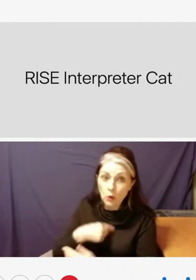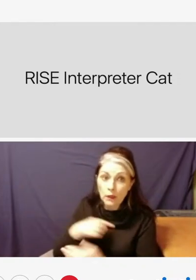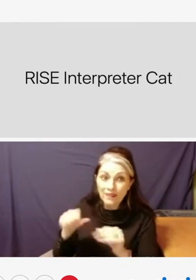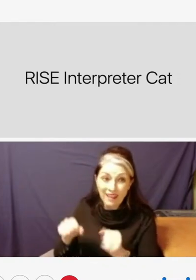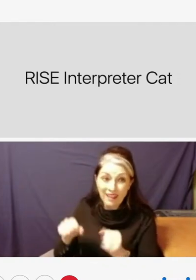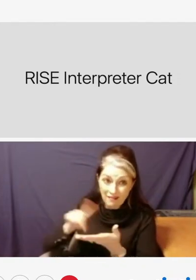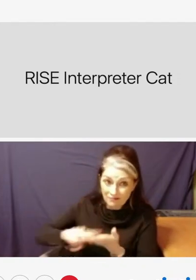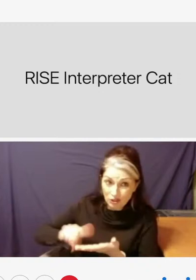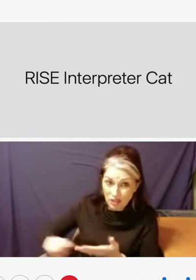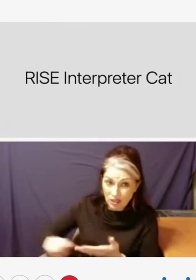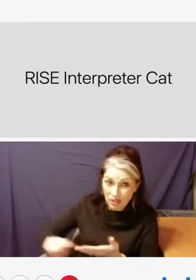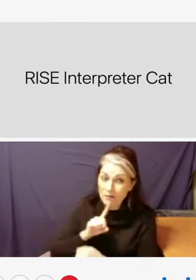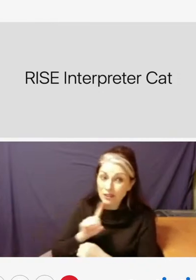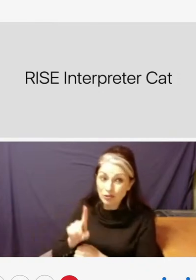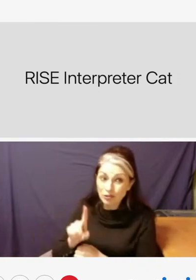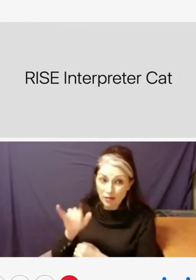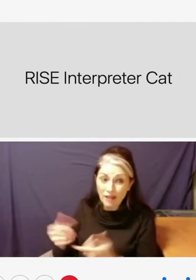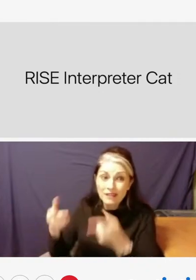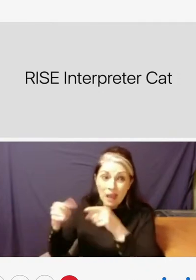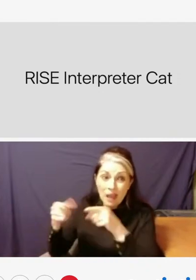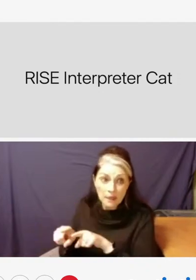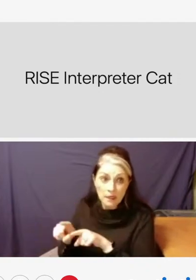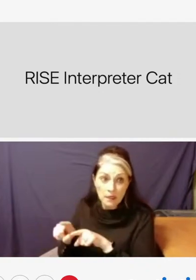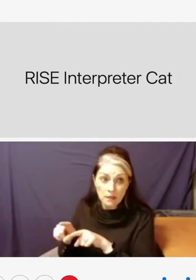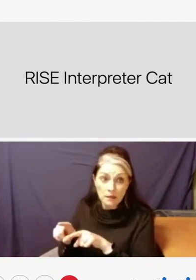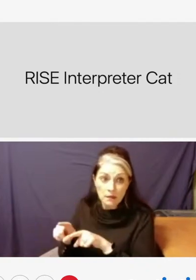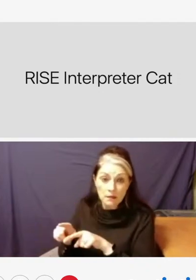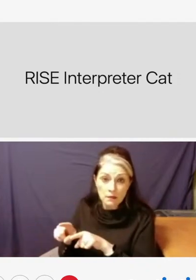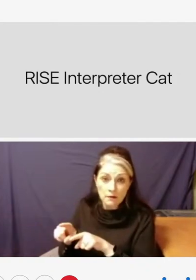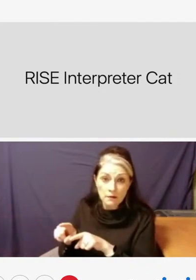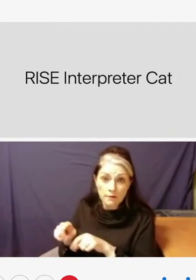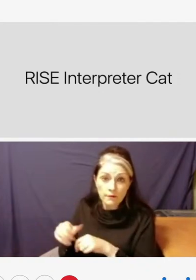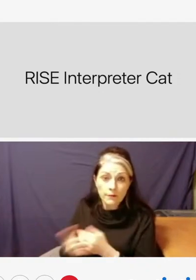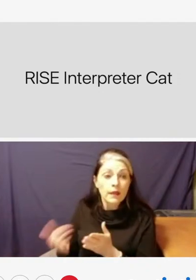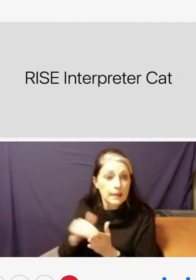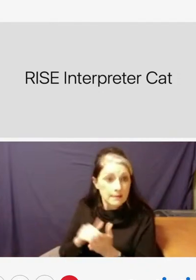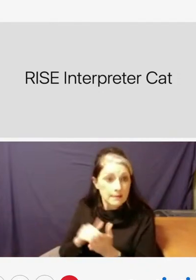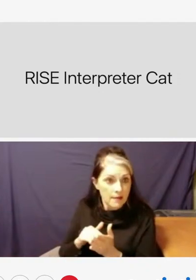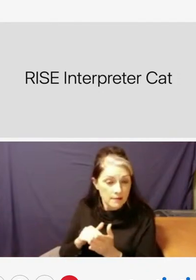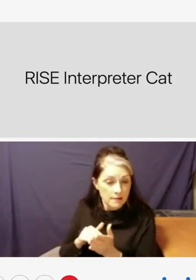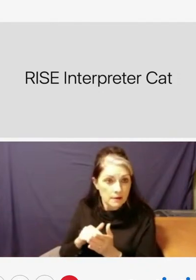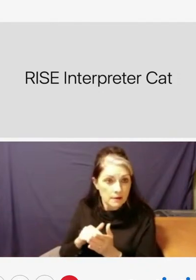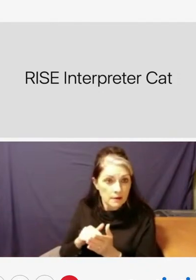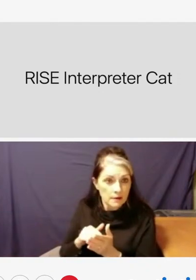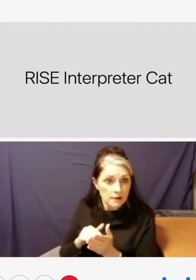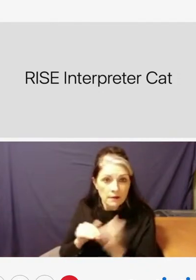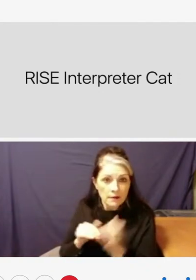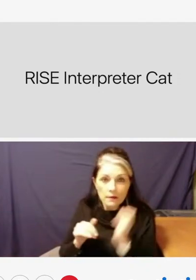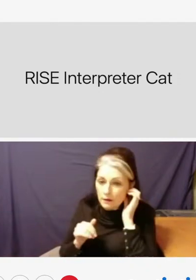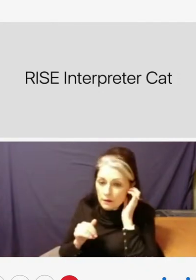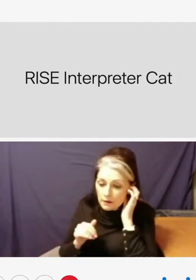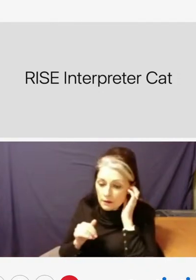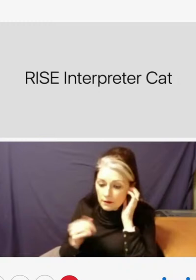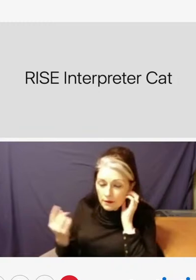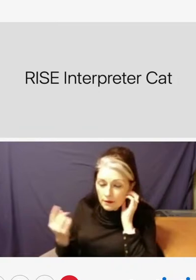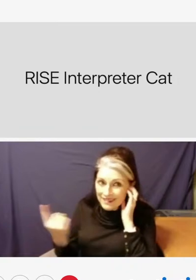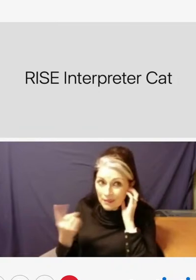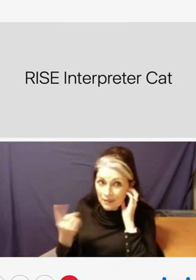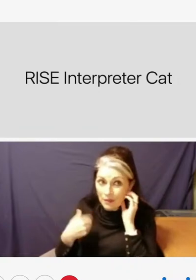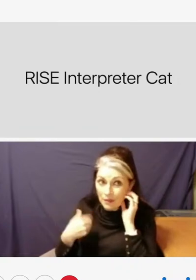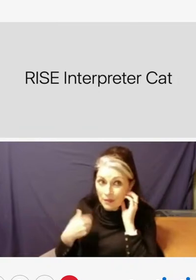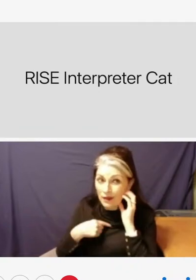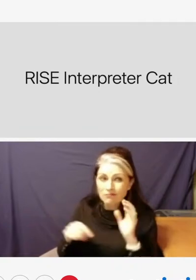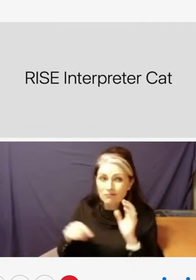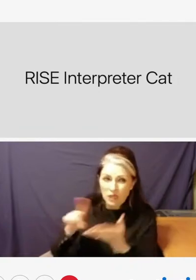that's happening we have to uh again um it's not I something that we can take a look at and Ure